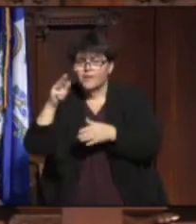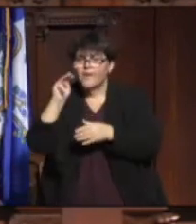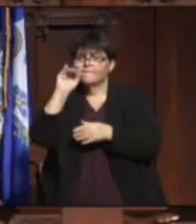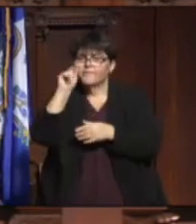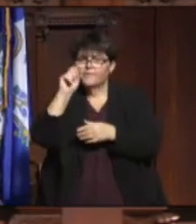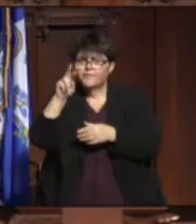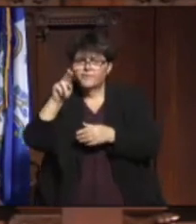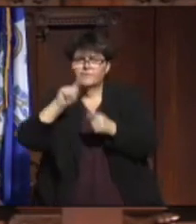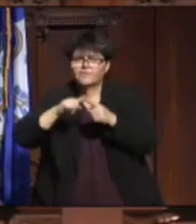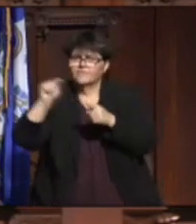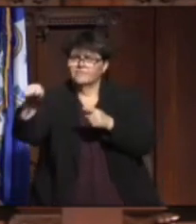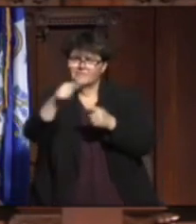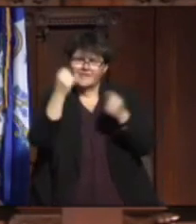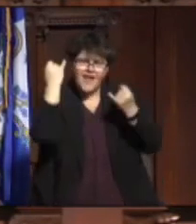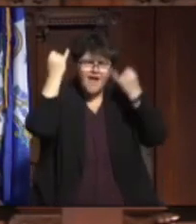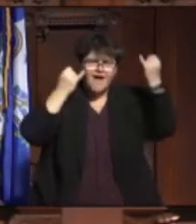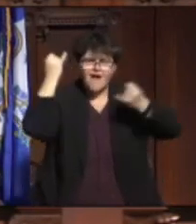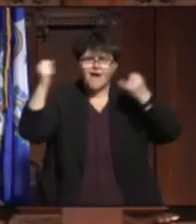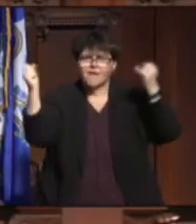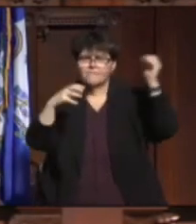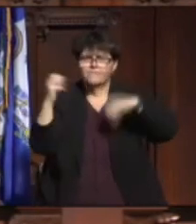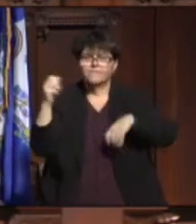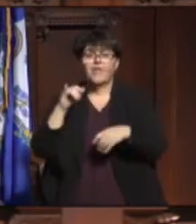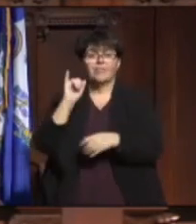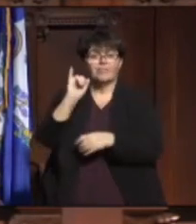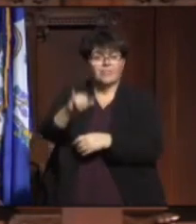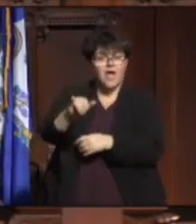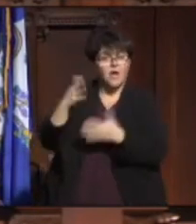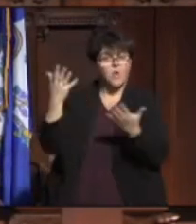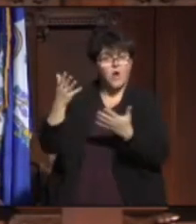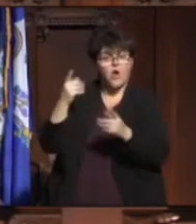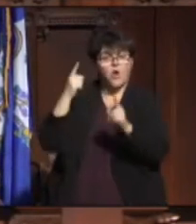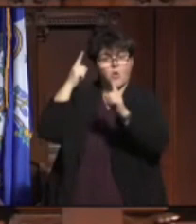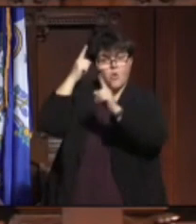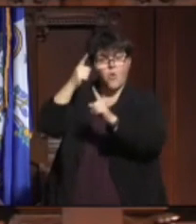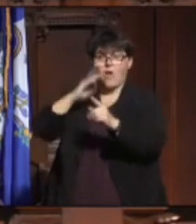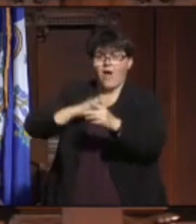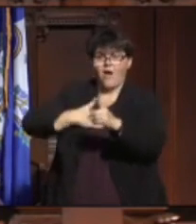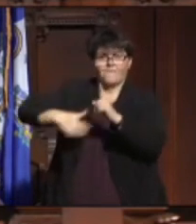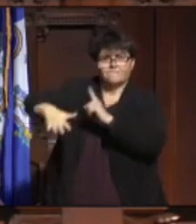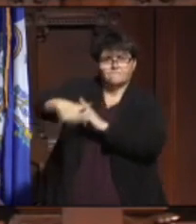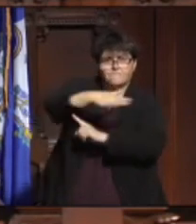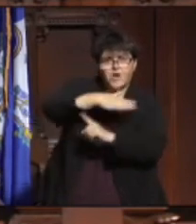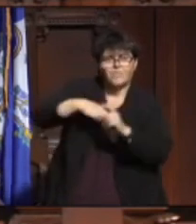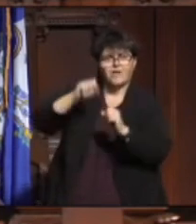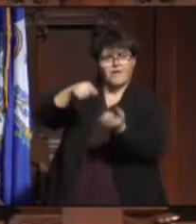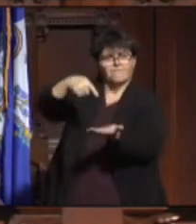environmentally sustainable, accessible for everyone who needs it, and safe.